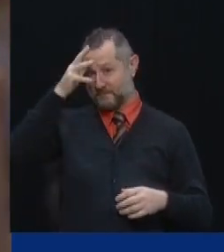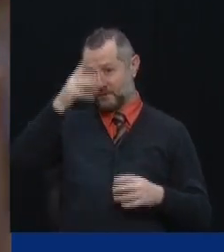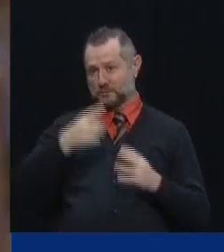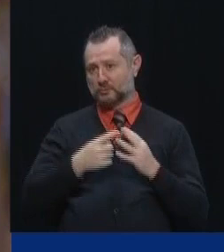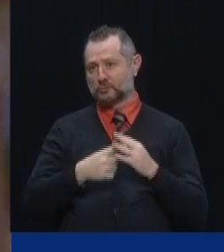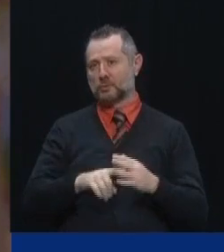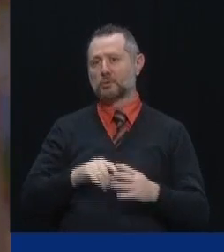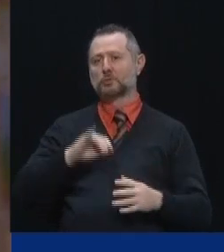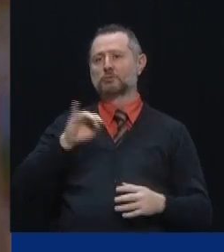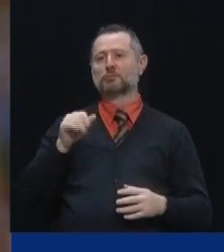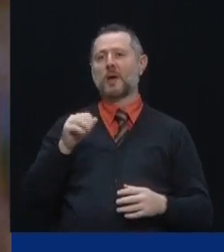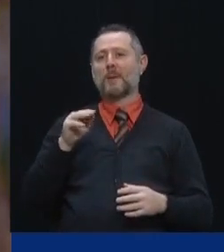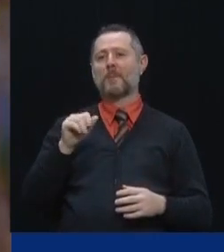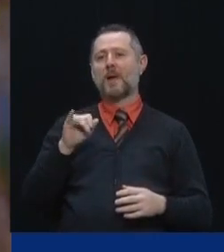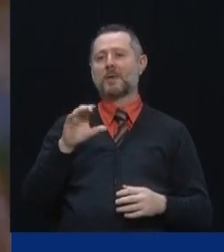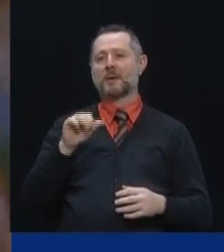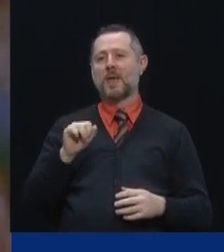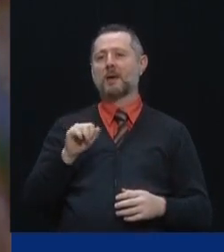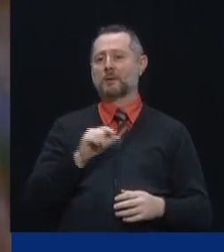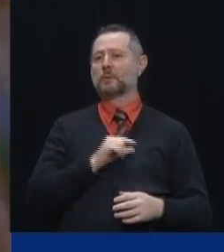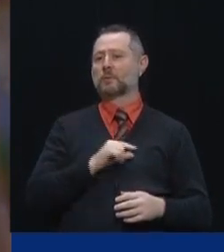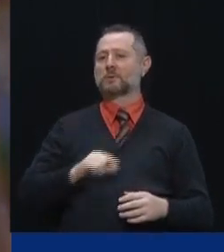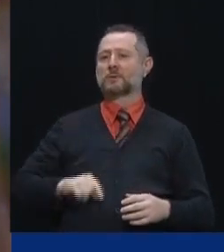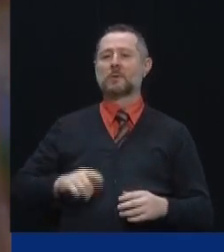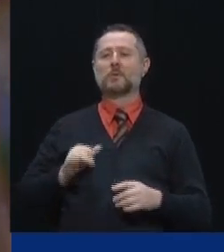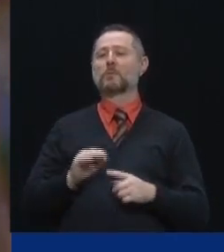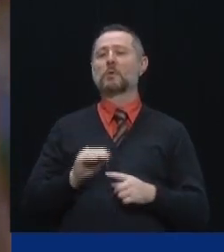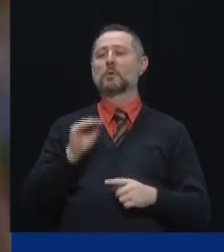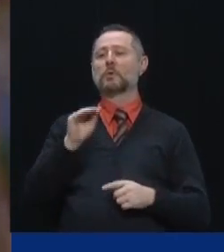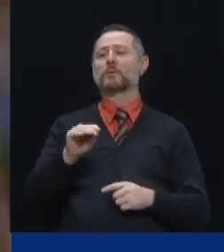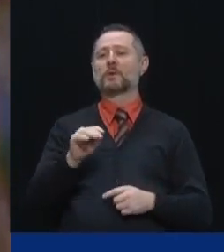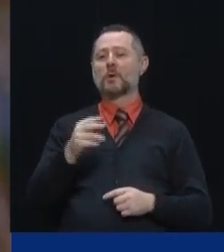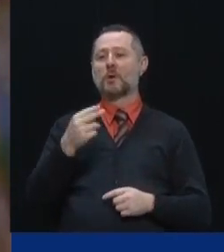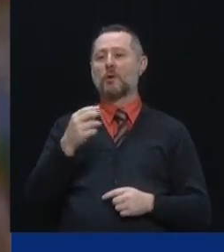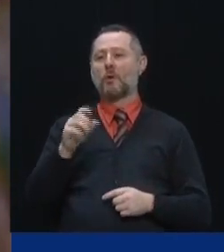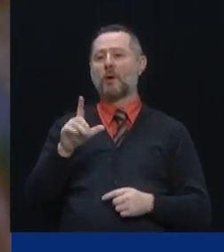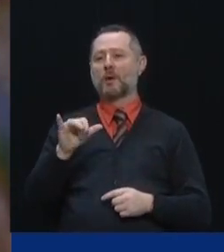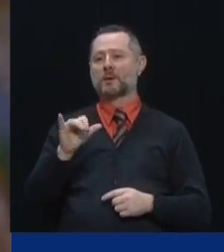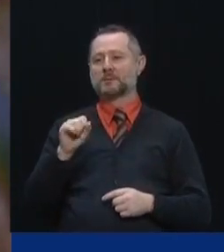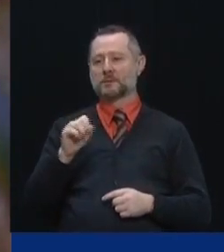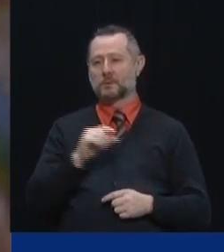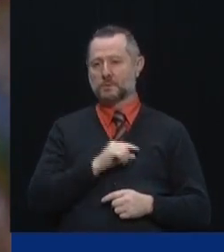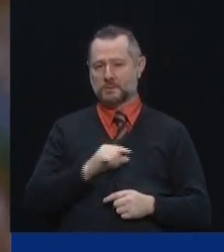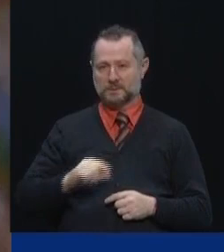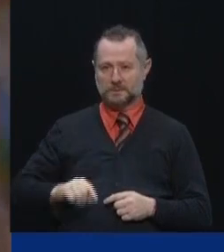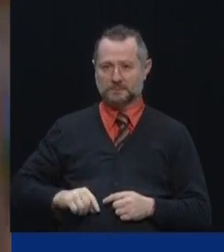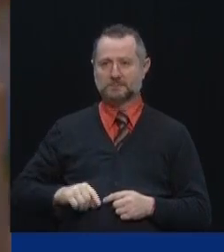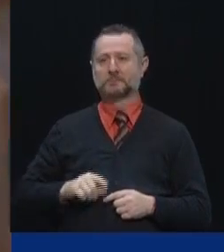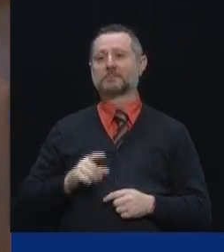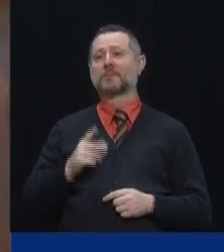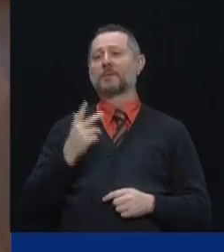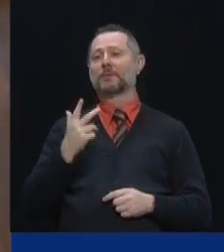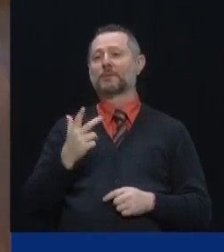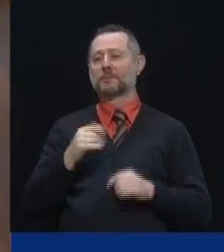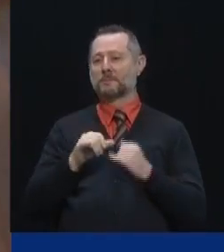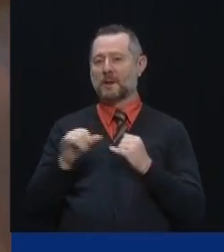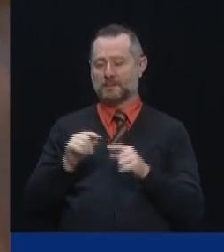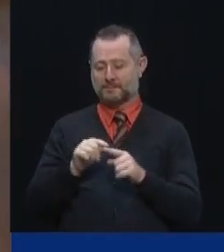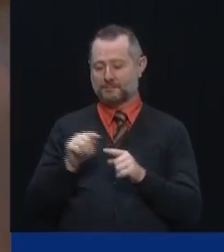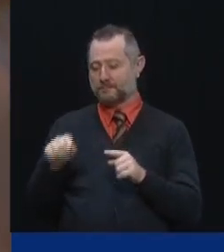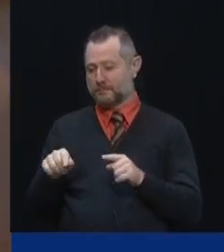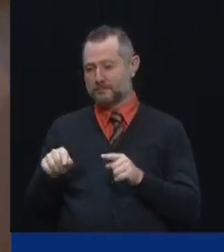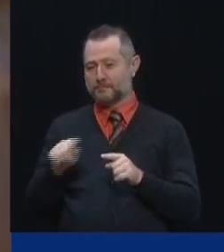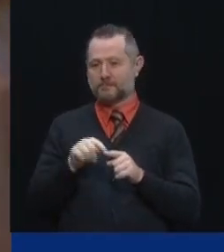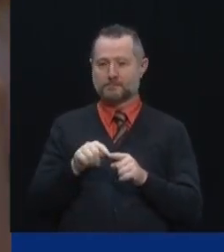South Jamaica, moved up to Hollis, Queens. That was the entire trajectory of the Cuomo family. It was about 3 miles. We went from Jamaica